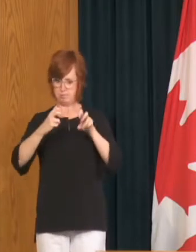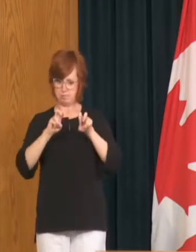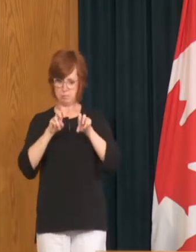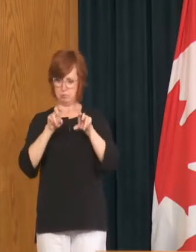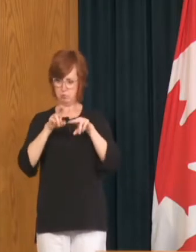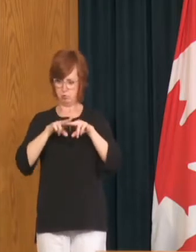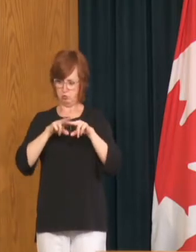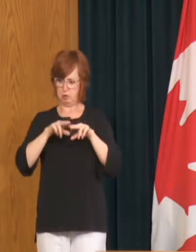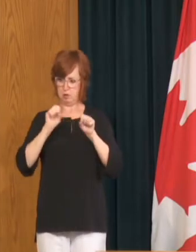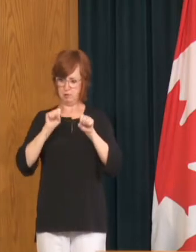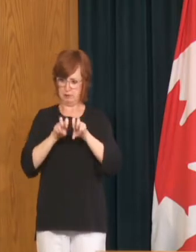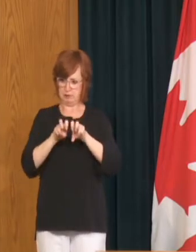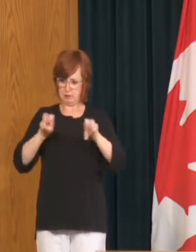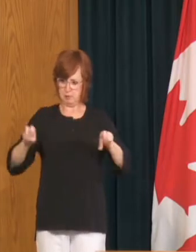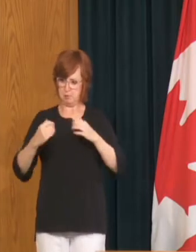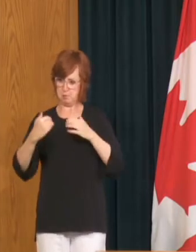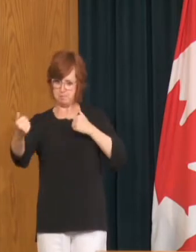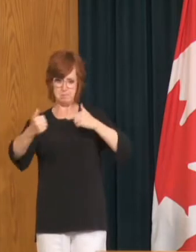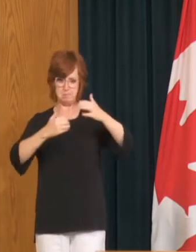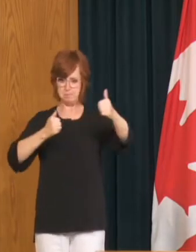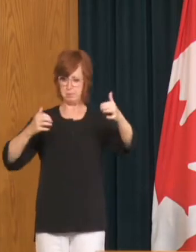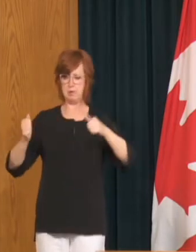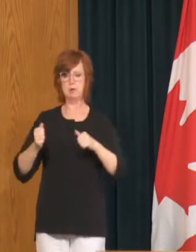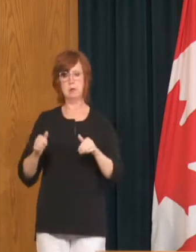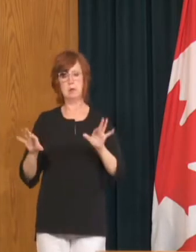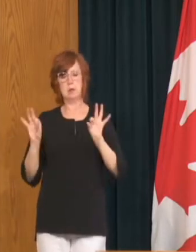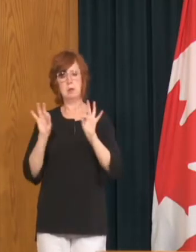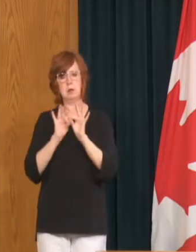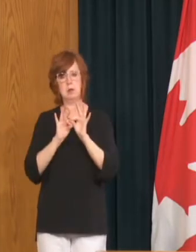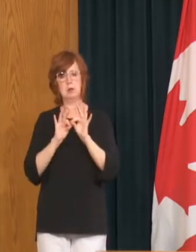very important for the next few weeks and months.